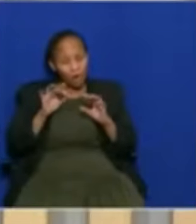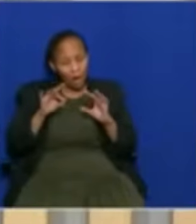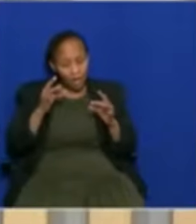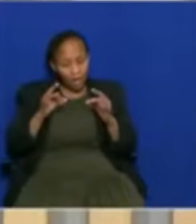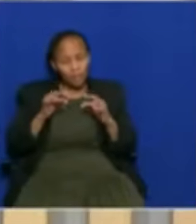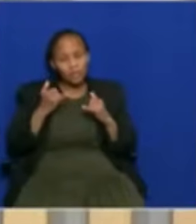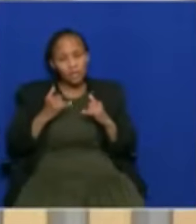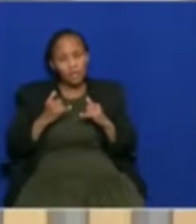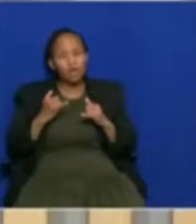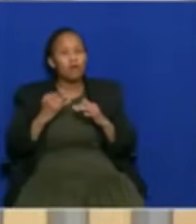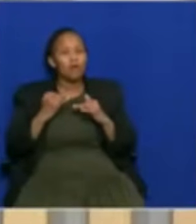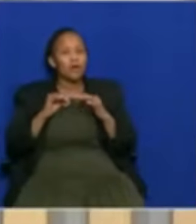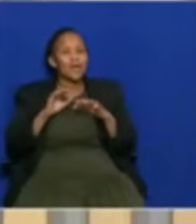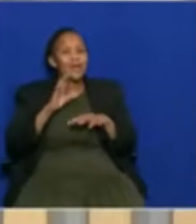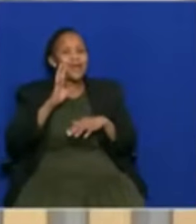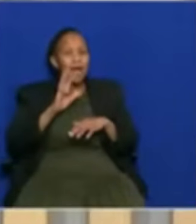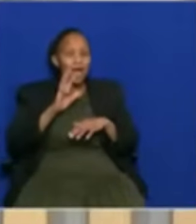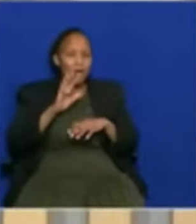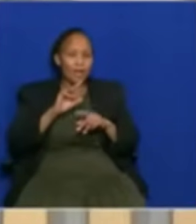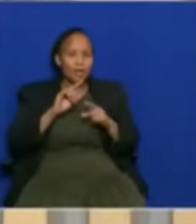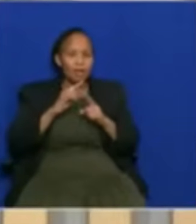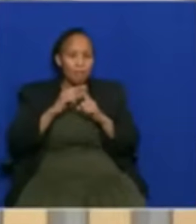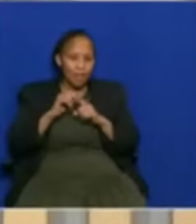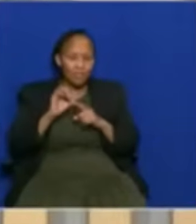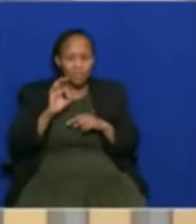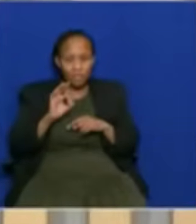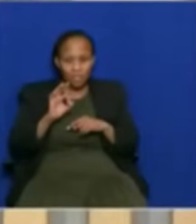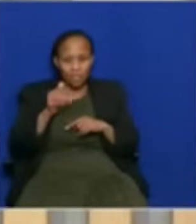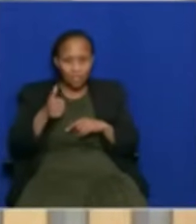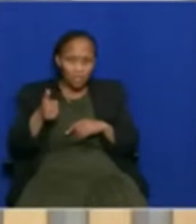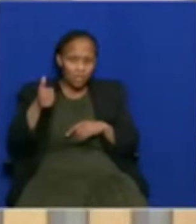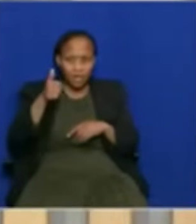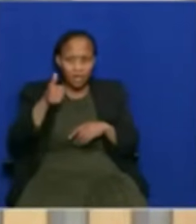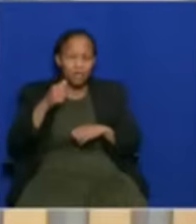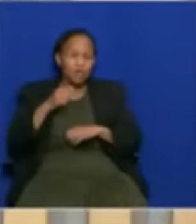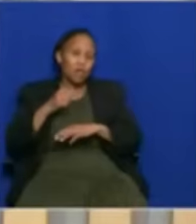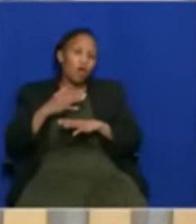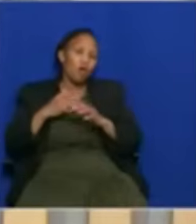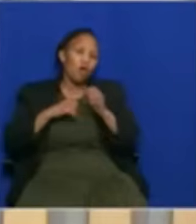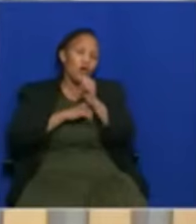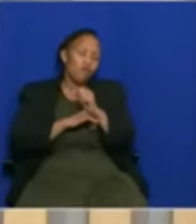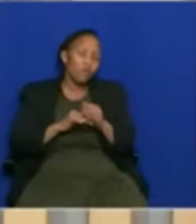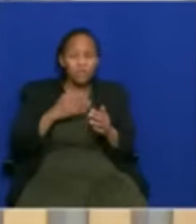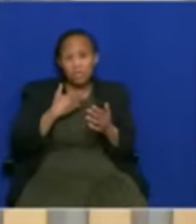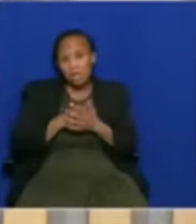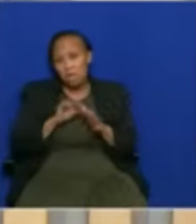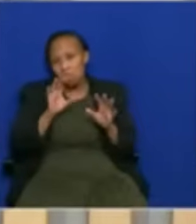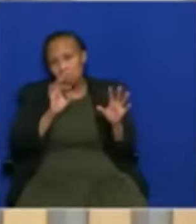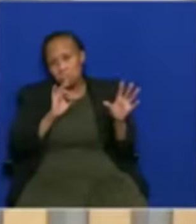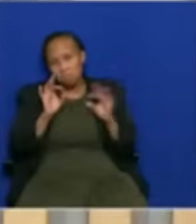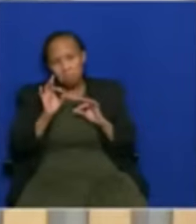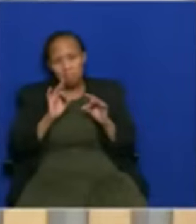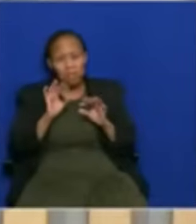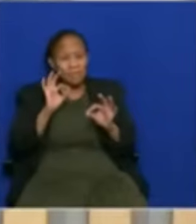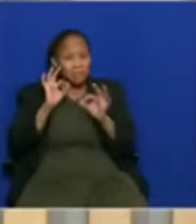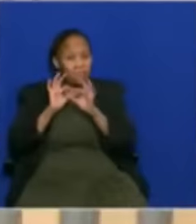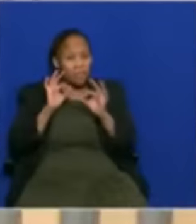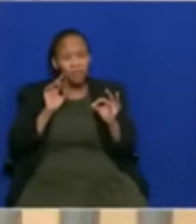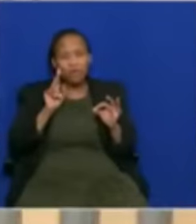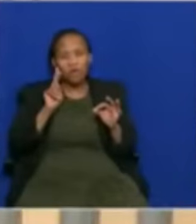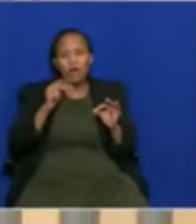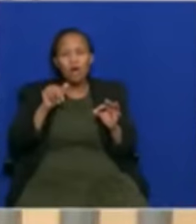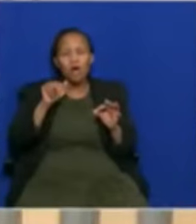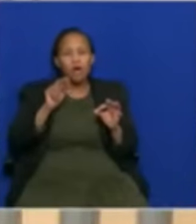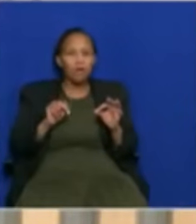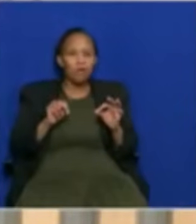plus the 3 at head office could have been chosen to sit on the panel, not specifically Khan. No, but you specified him here. Any